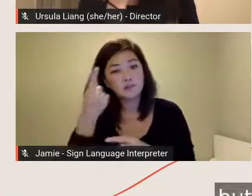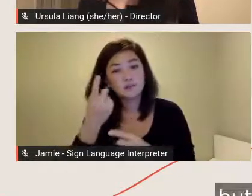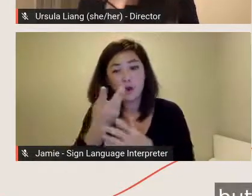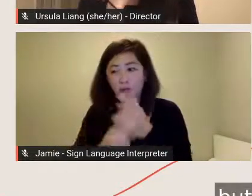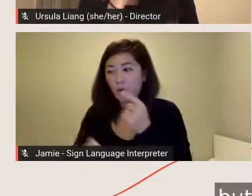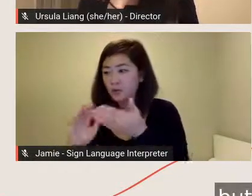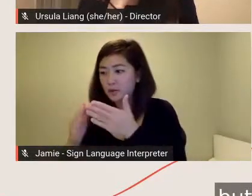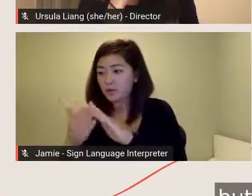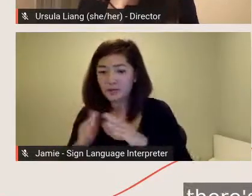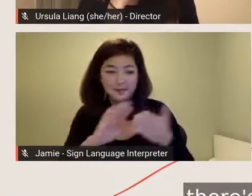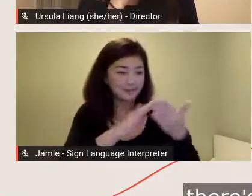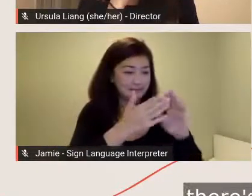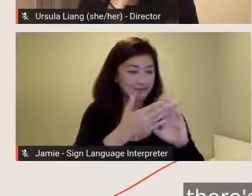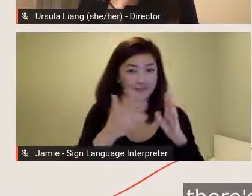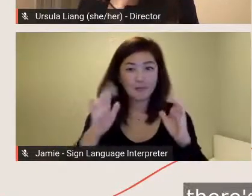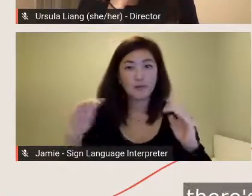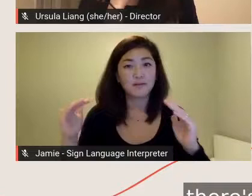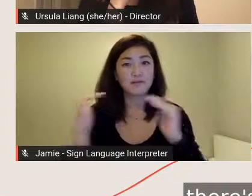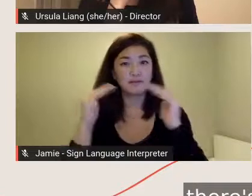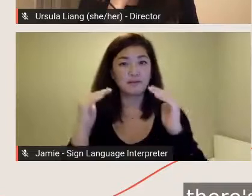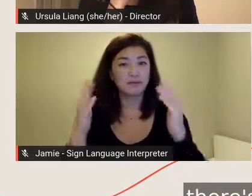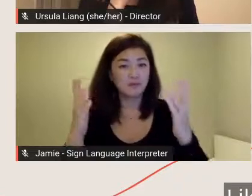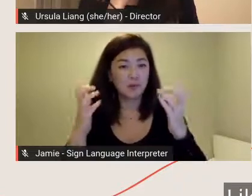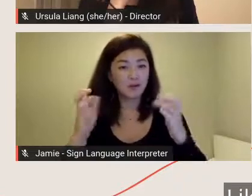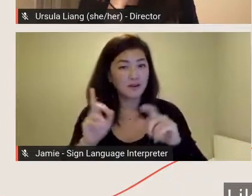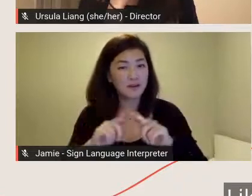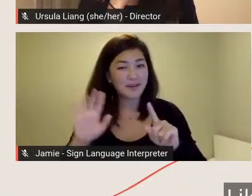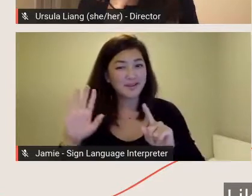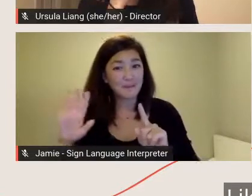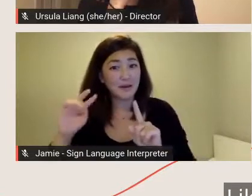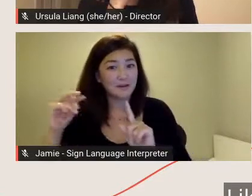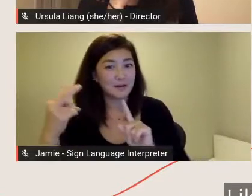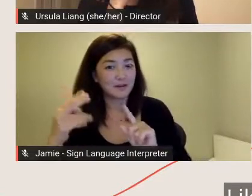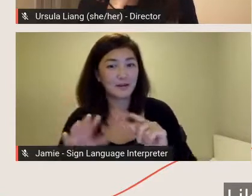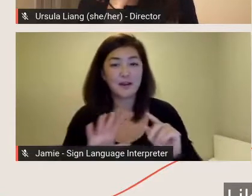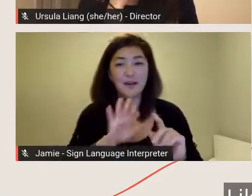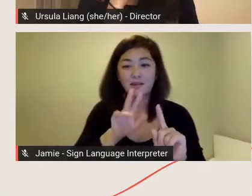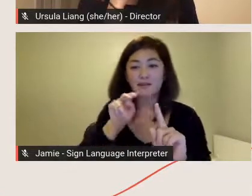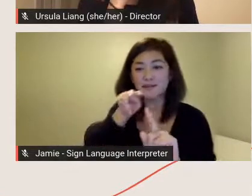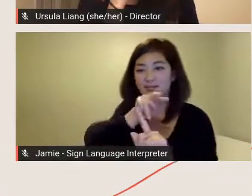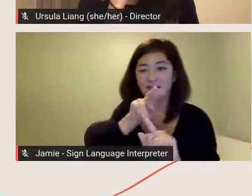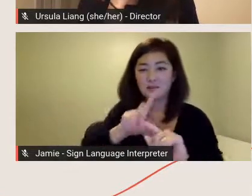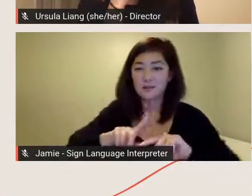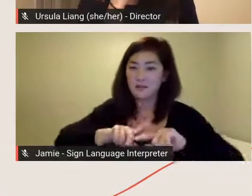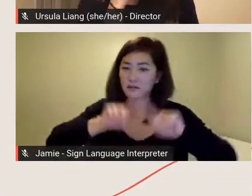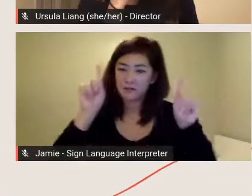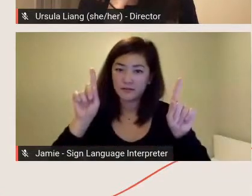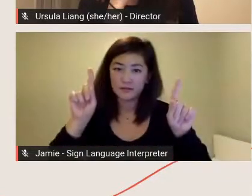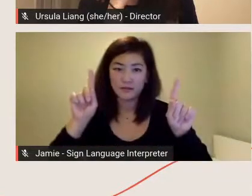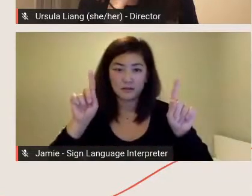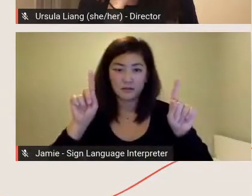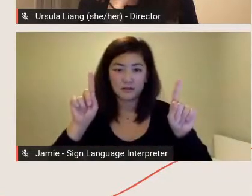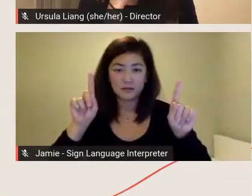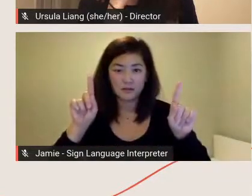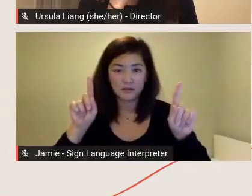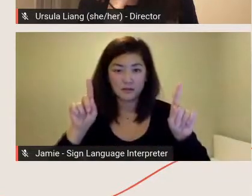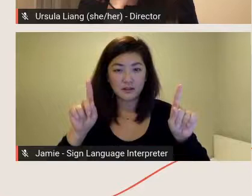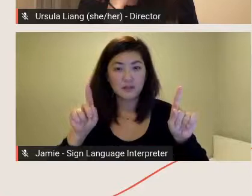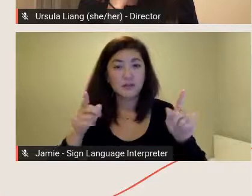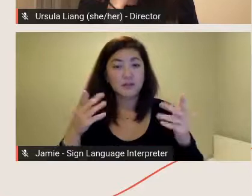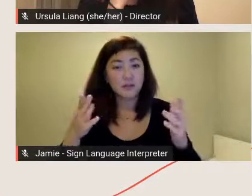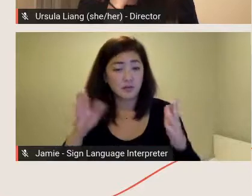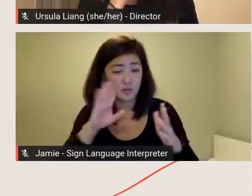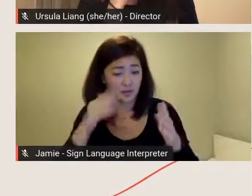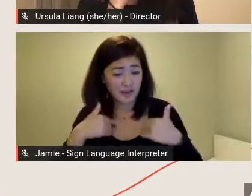they want different kinds of, they're just seeing it in different ways. Like, are you gonna get equity by getting